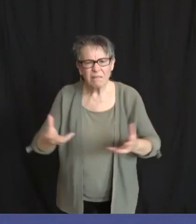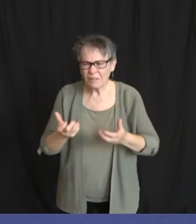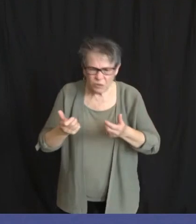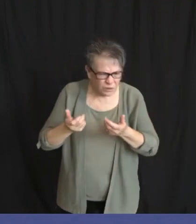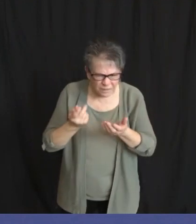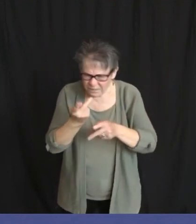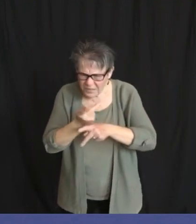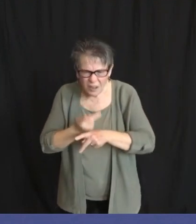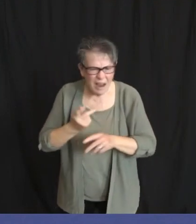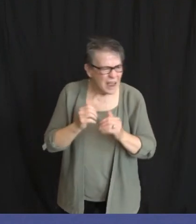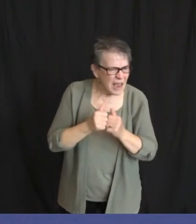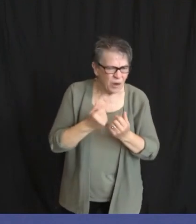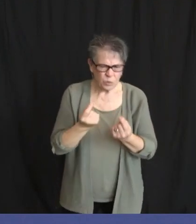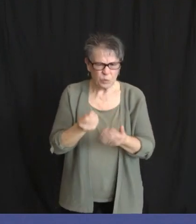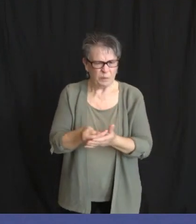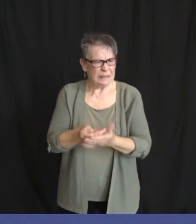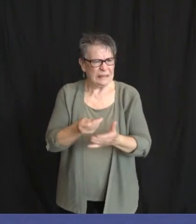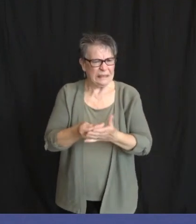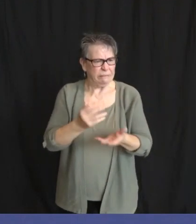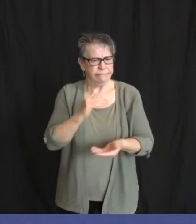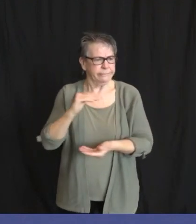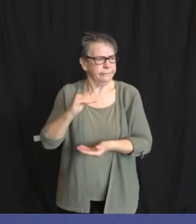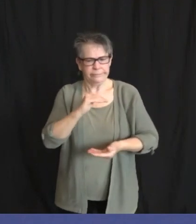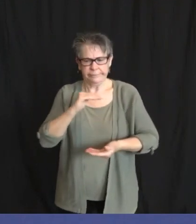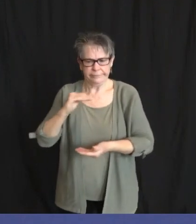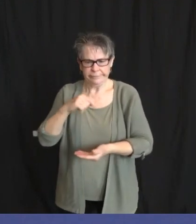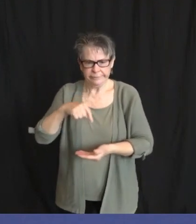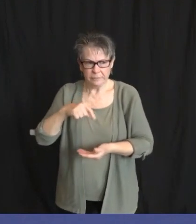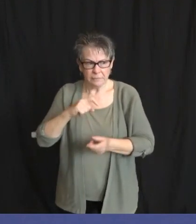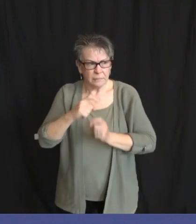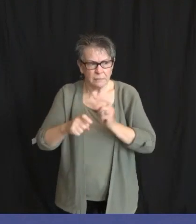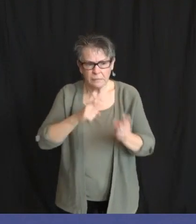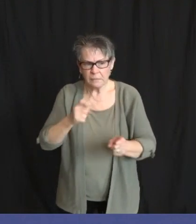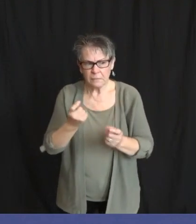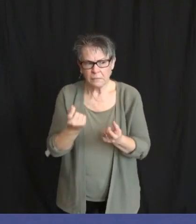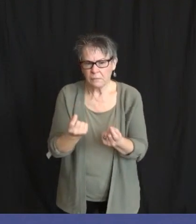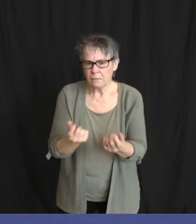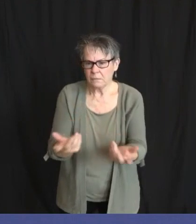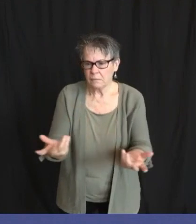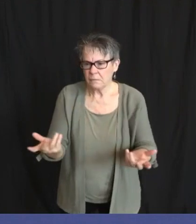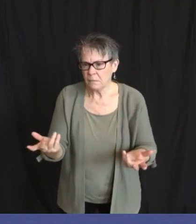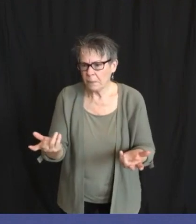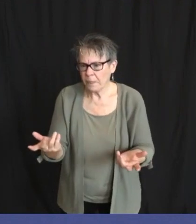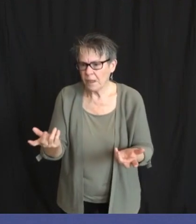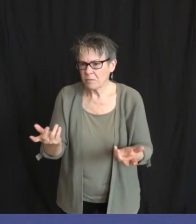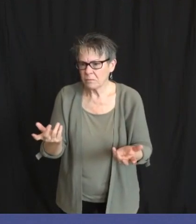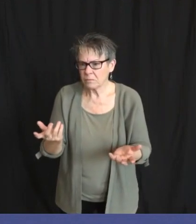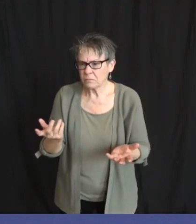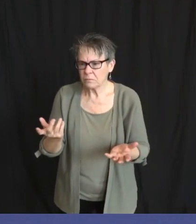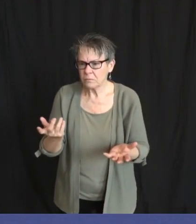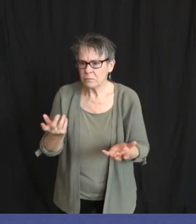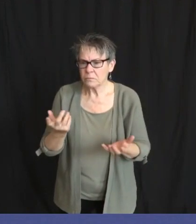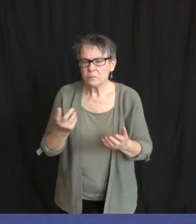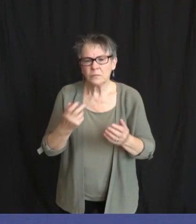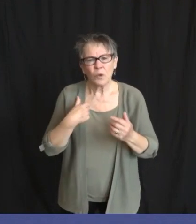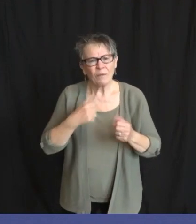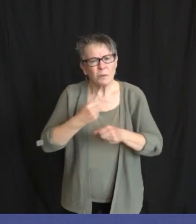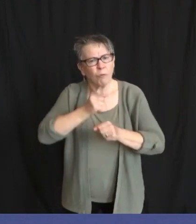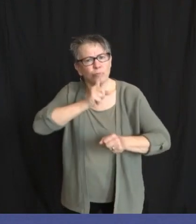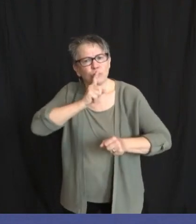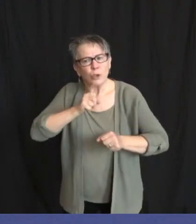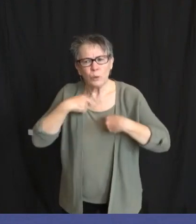everybody, for the individuals who would get laid off, for the lack of service that would be able to provide. It would be a mess. Unemployment would go